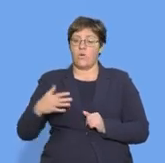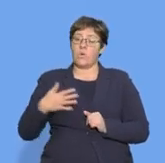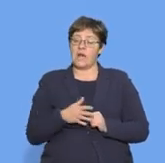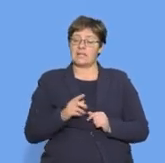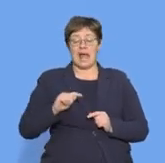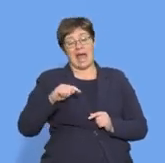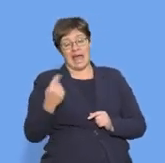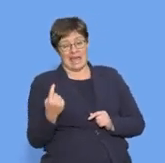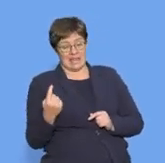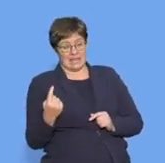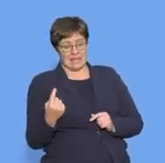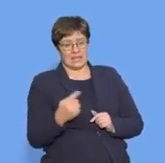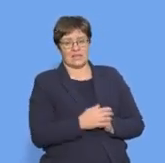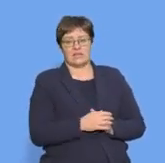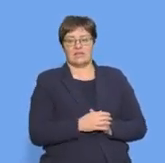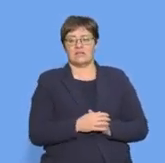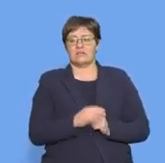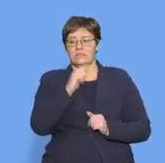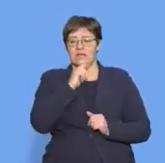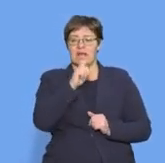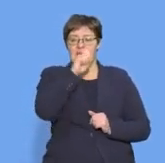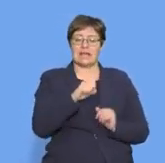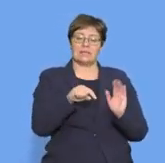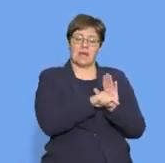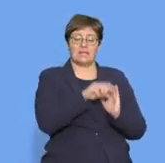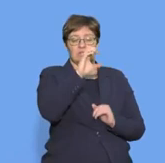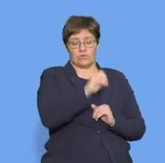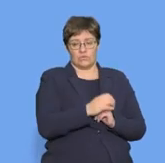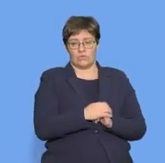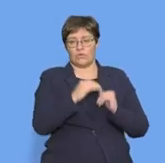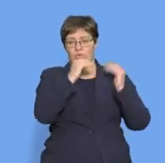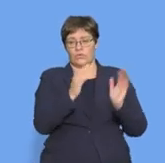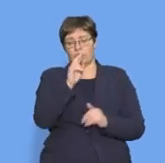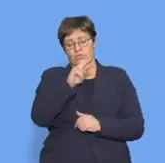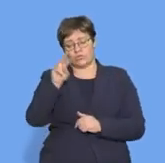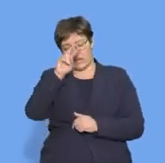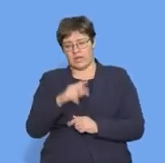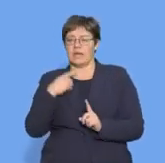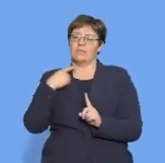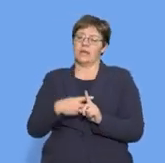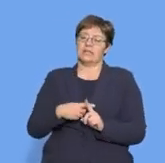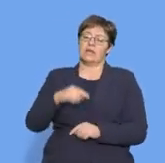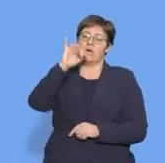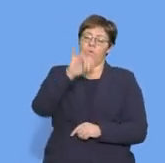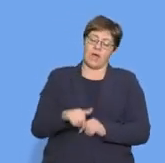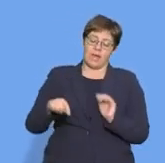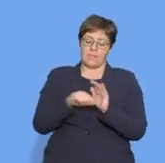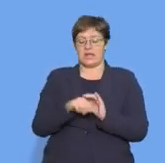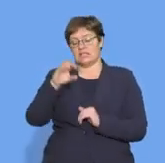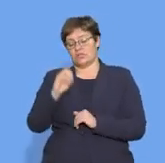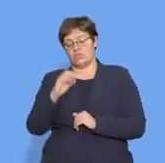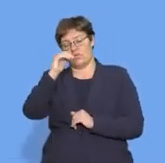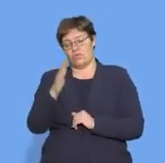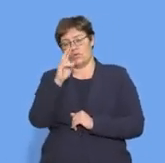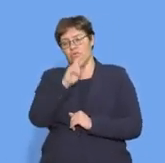to use the other equation, it will then be x minus 0 all squared plus y